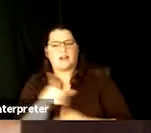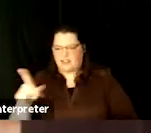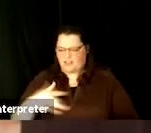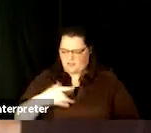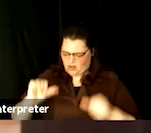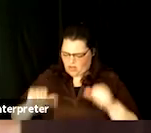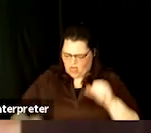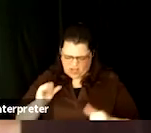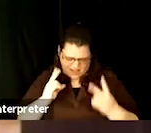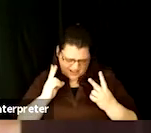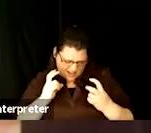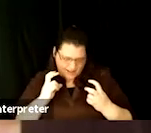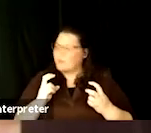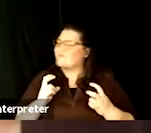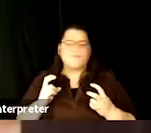shall sustain no loss.